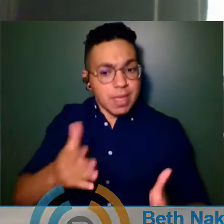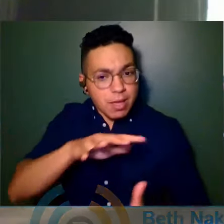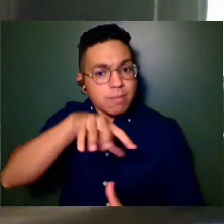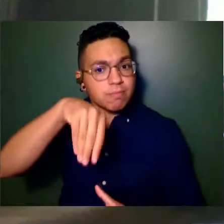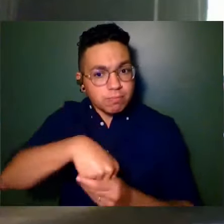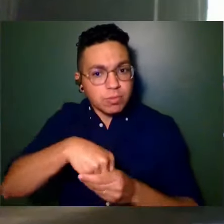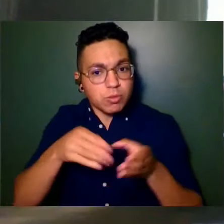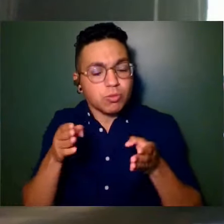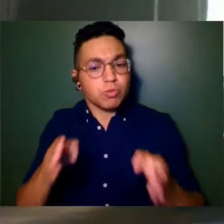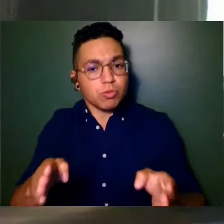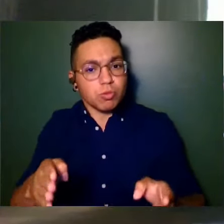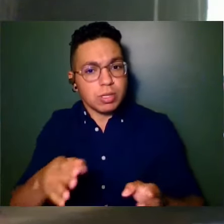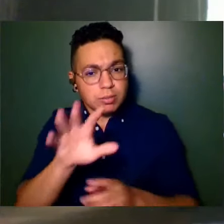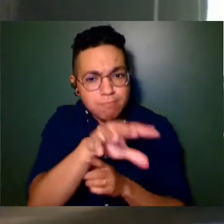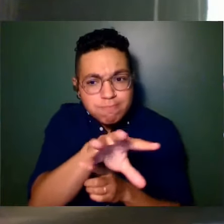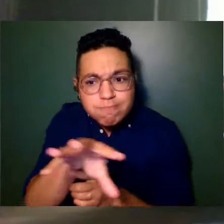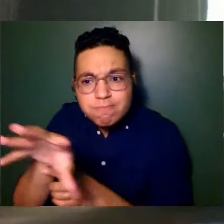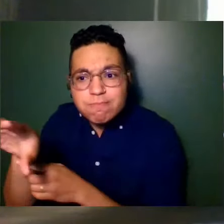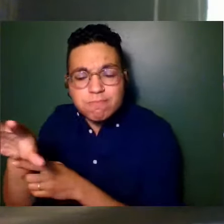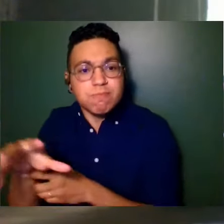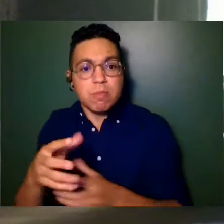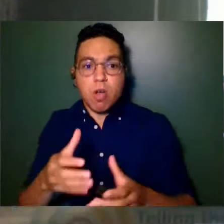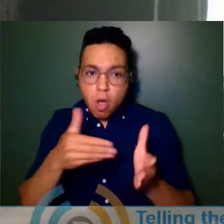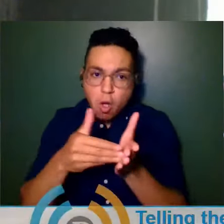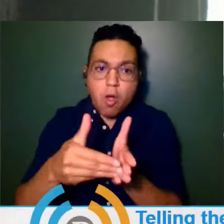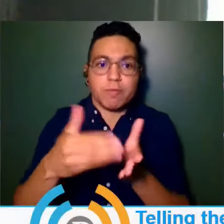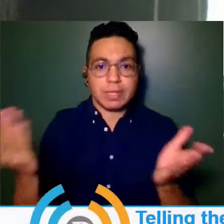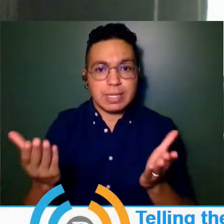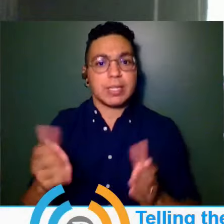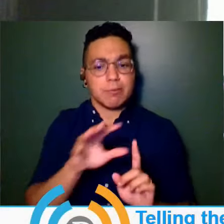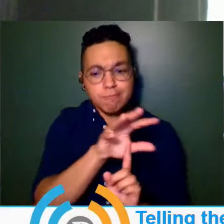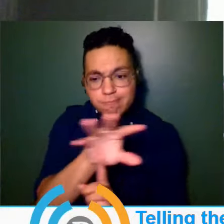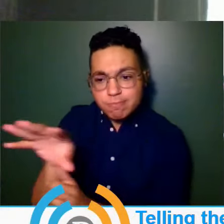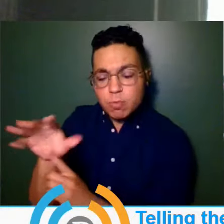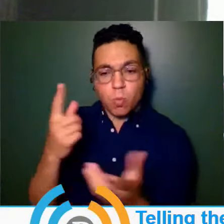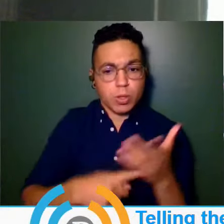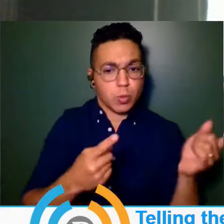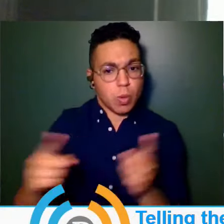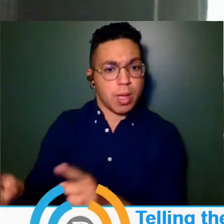for much of the time here in the protests.